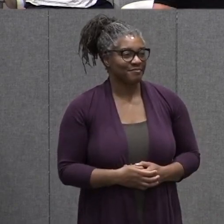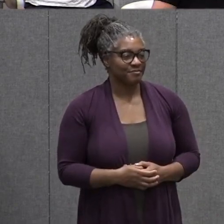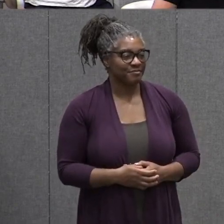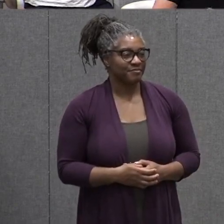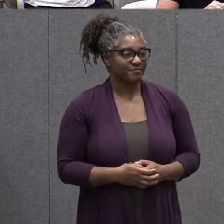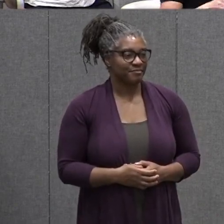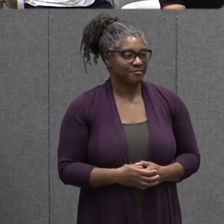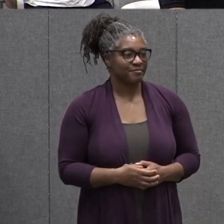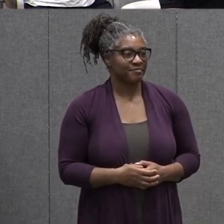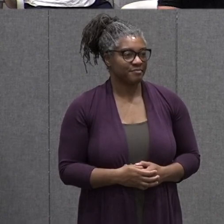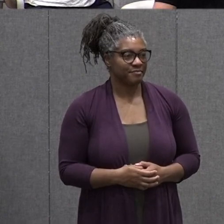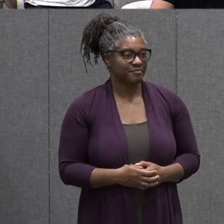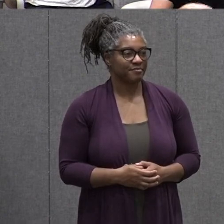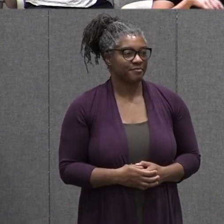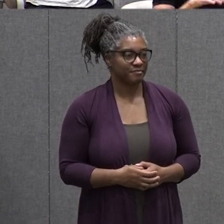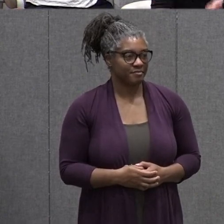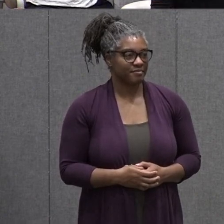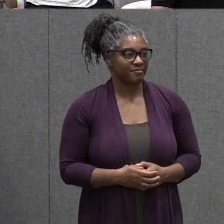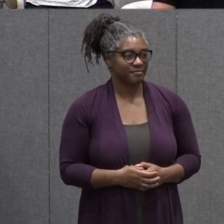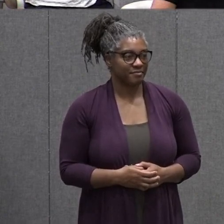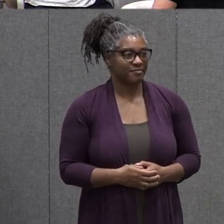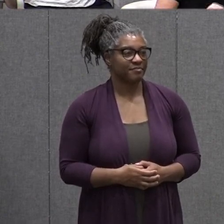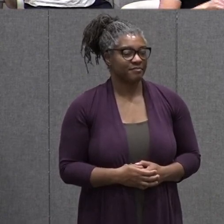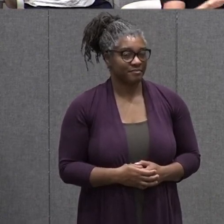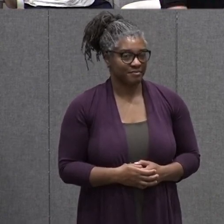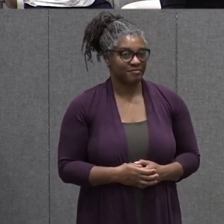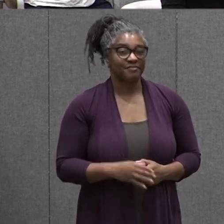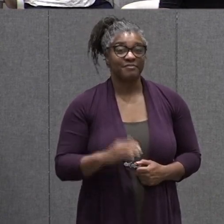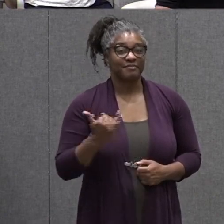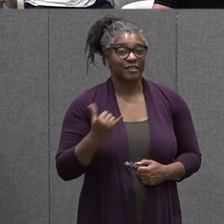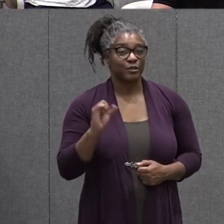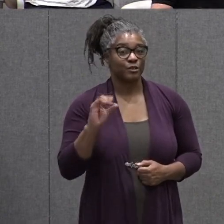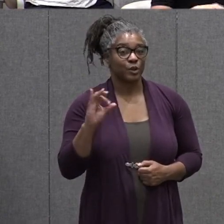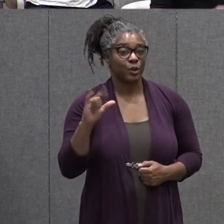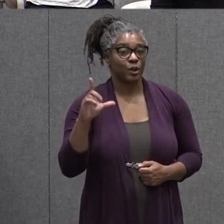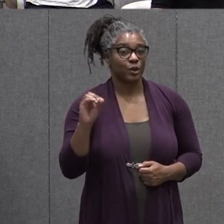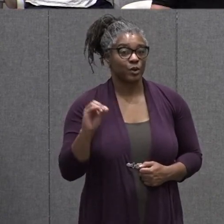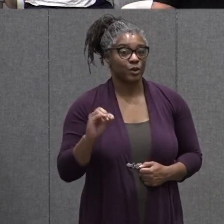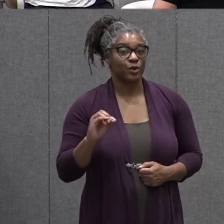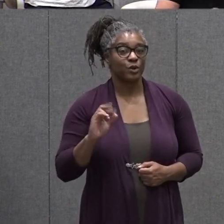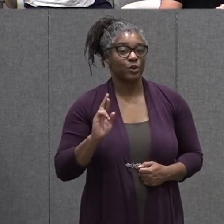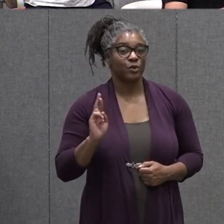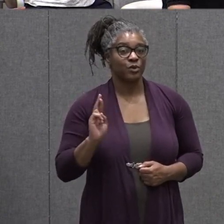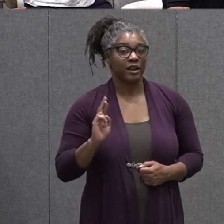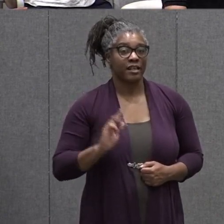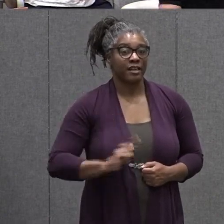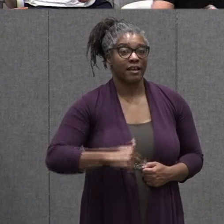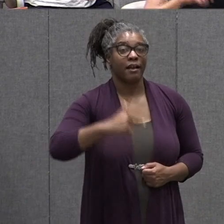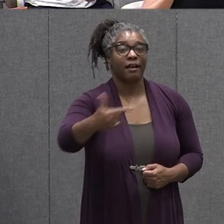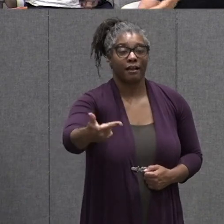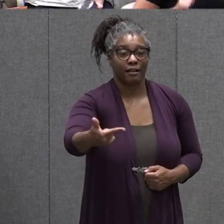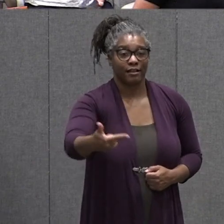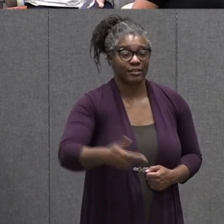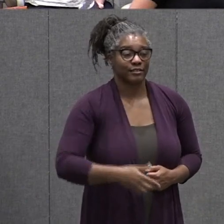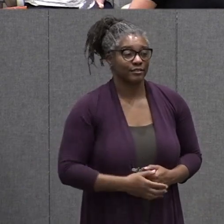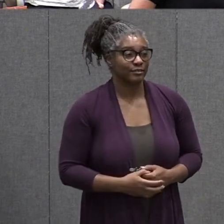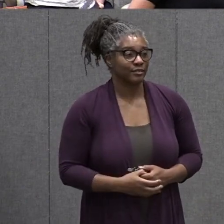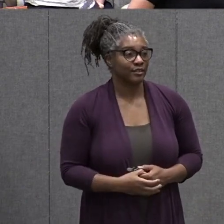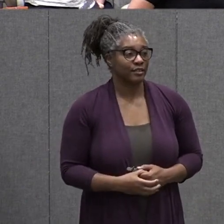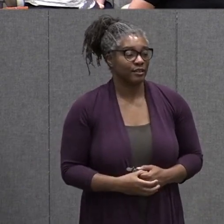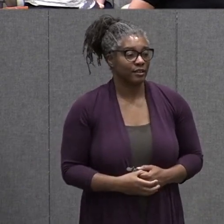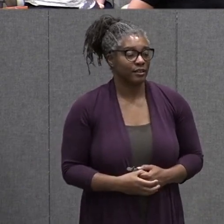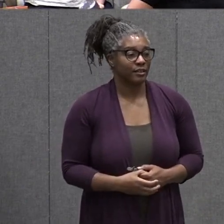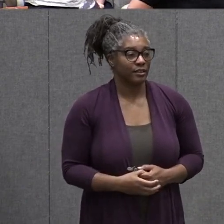Would you like to take a solo? All right, got a solo. 1, 2, here we go.